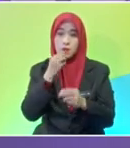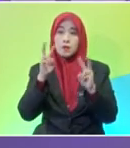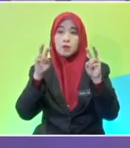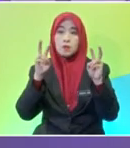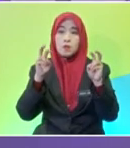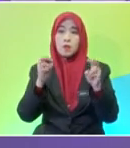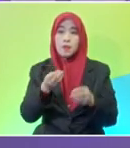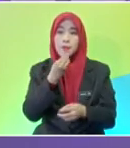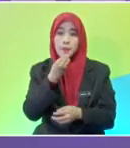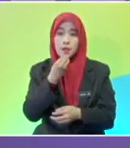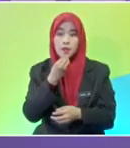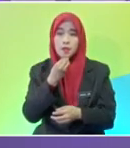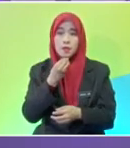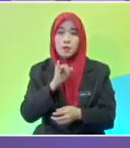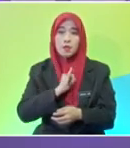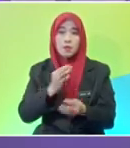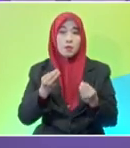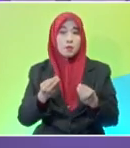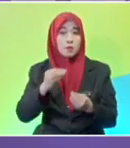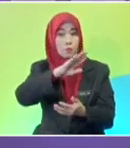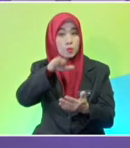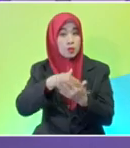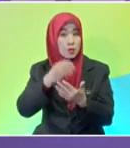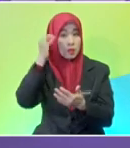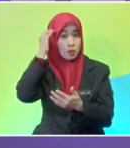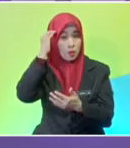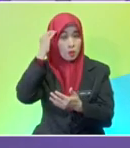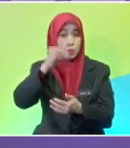of food, right? So I want to let you know that the students are able to